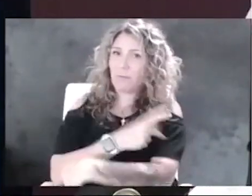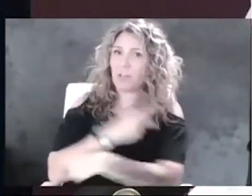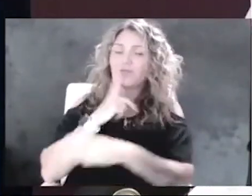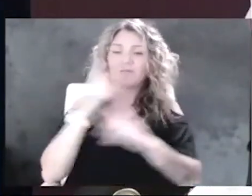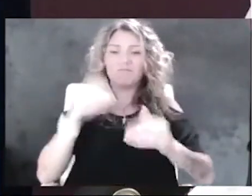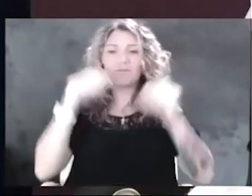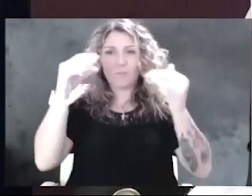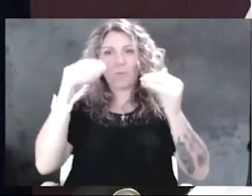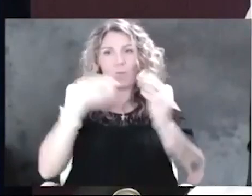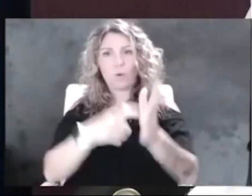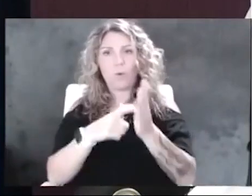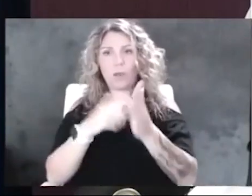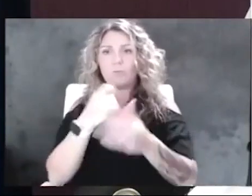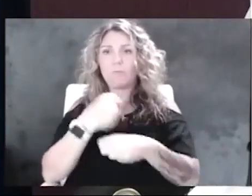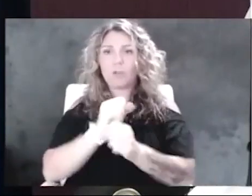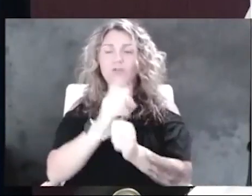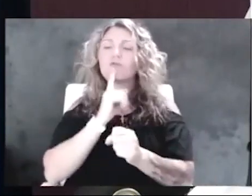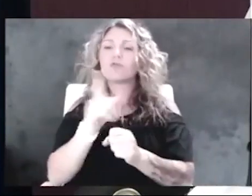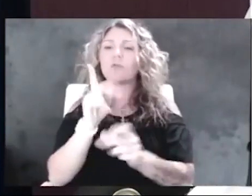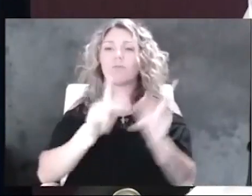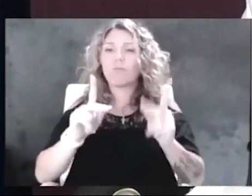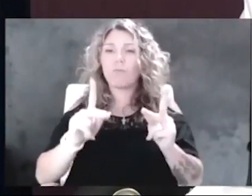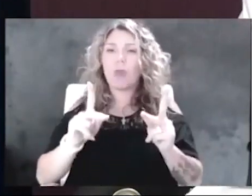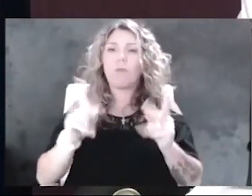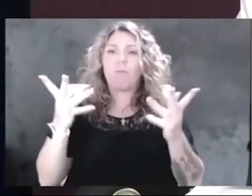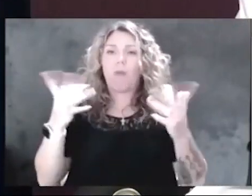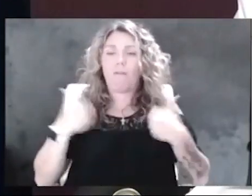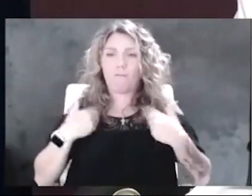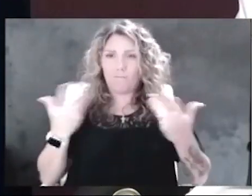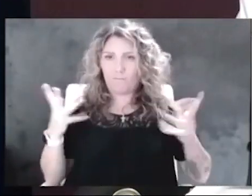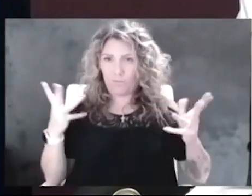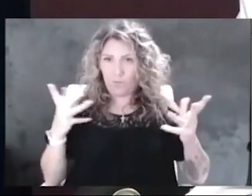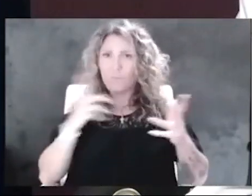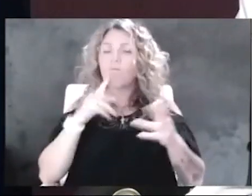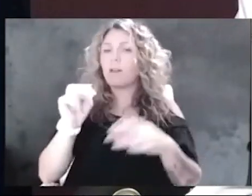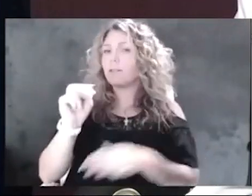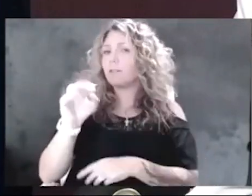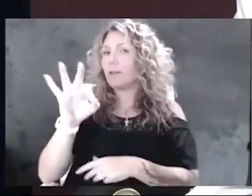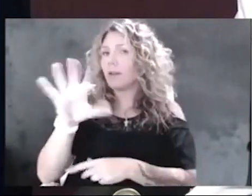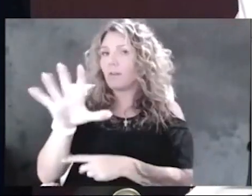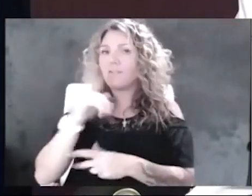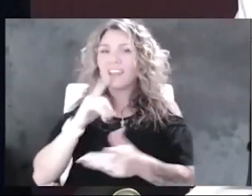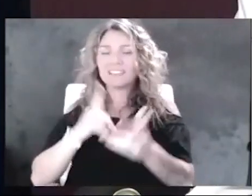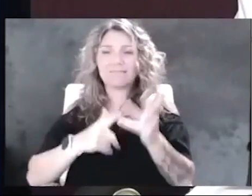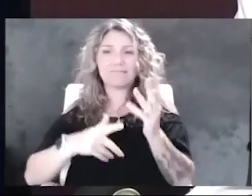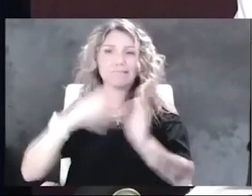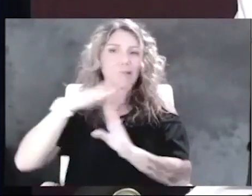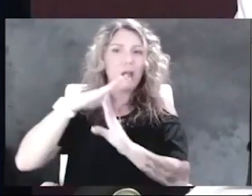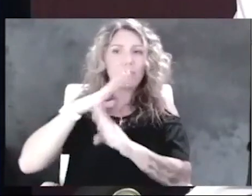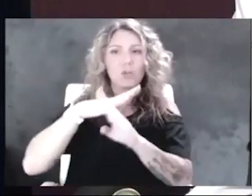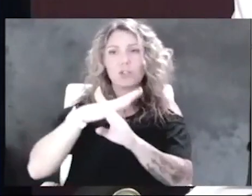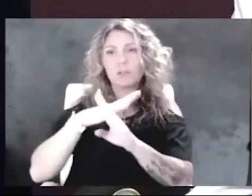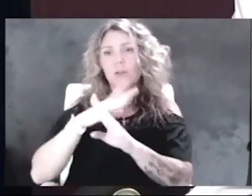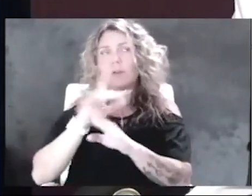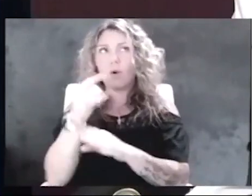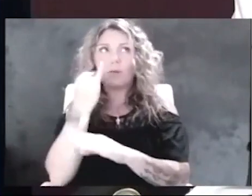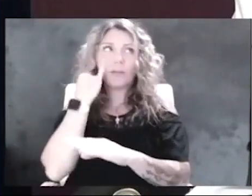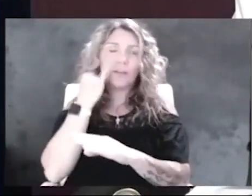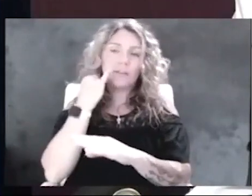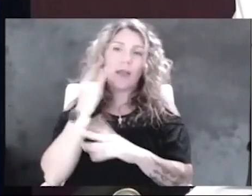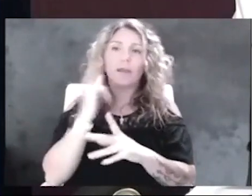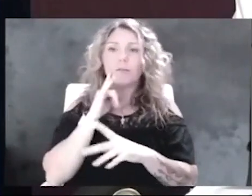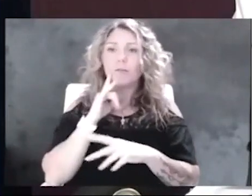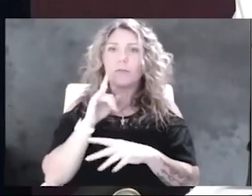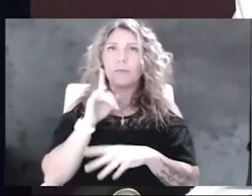people have N95 masks, which is the maximum form of protection, unless you're going to go to spacesuits and things like that. But I think